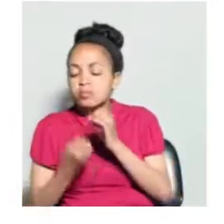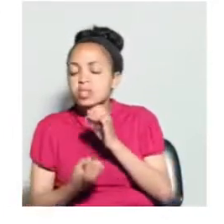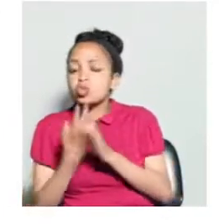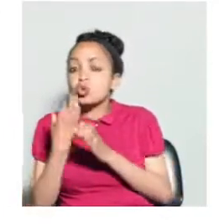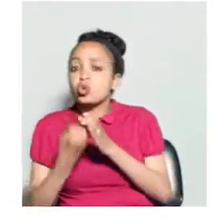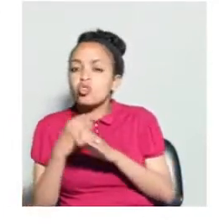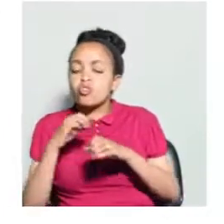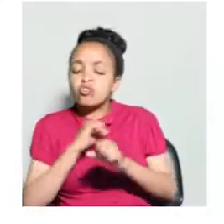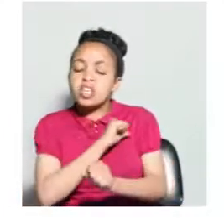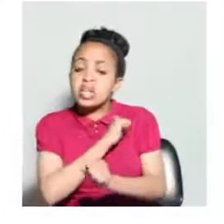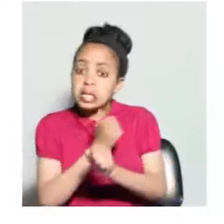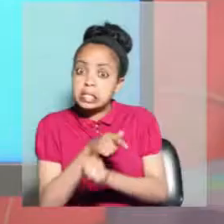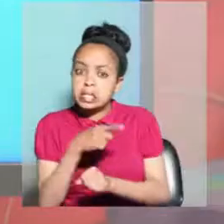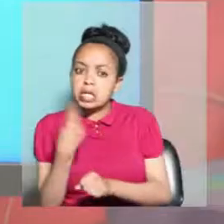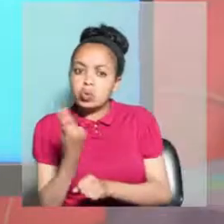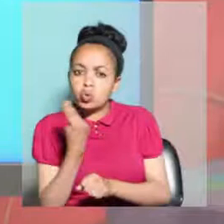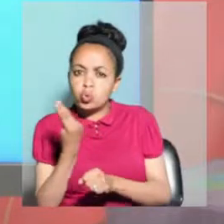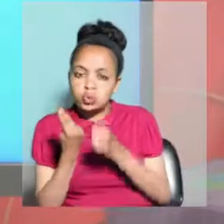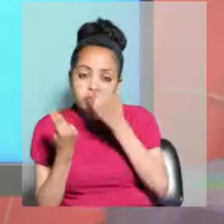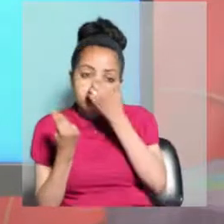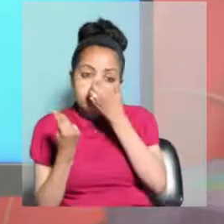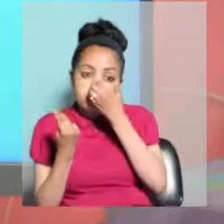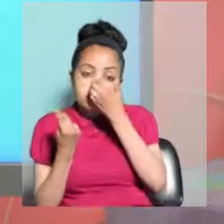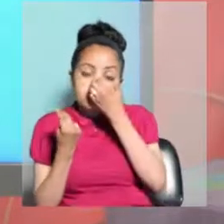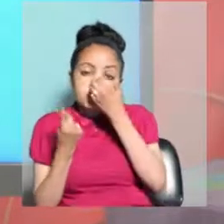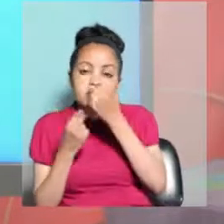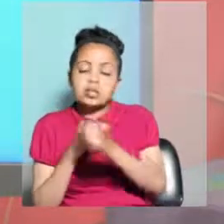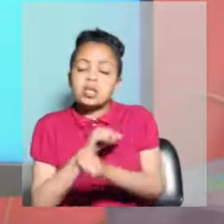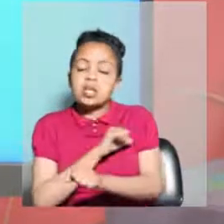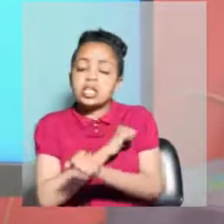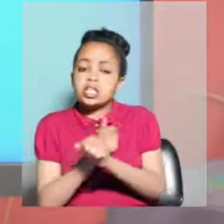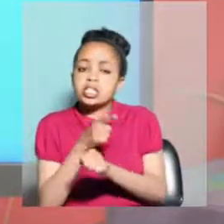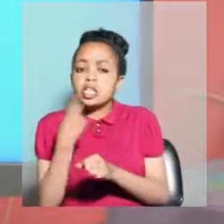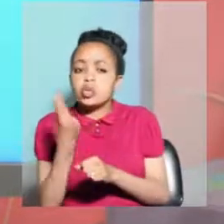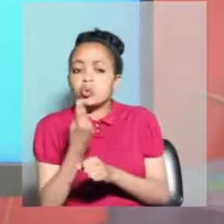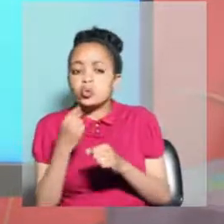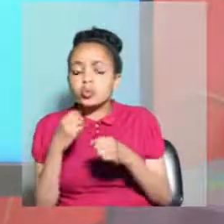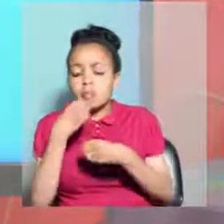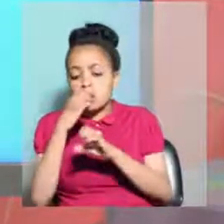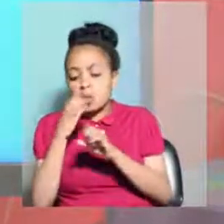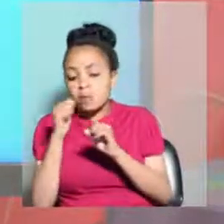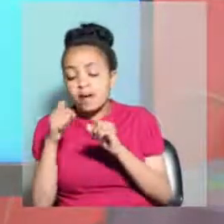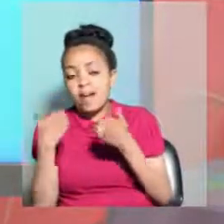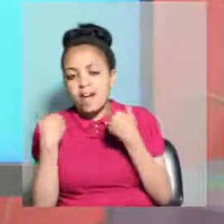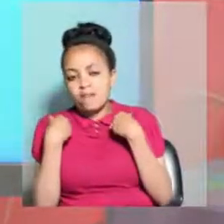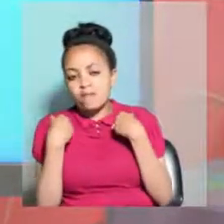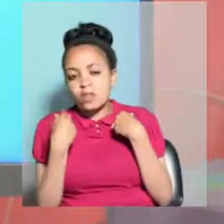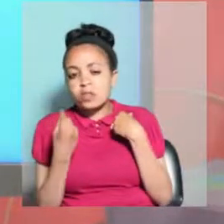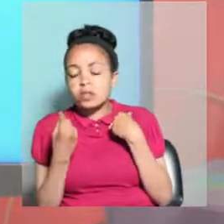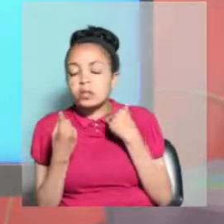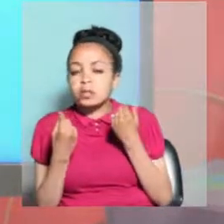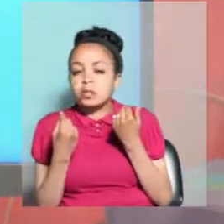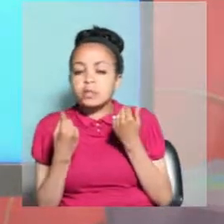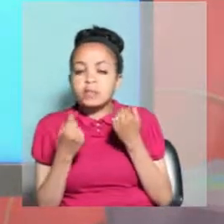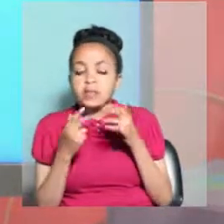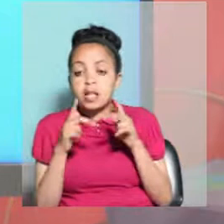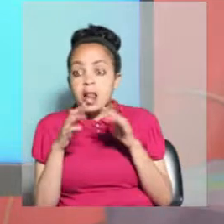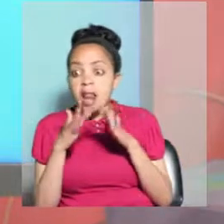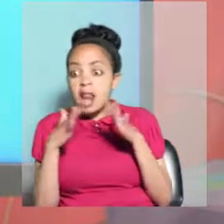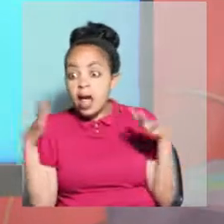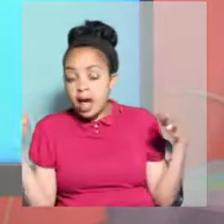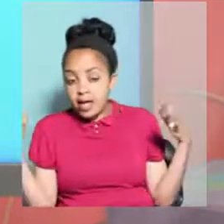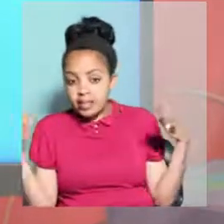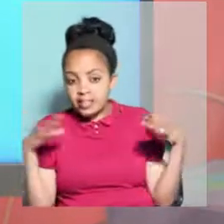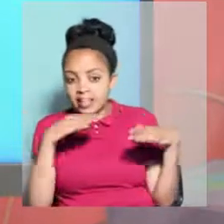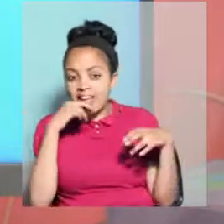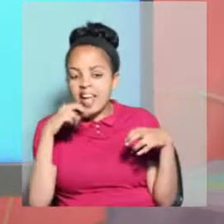energy they use. Based on the source of energy they use, microscope can be classified into light and